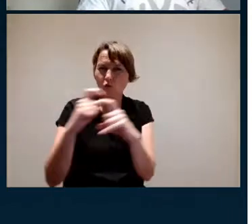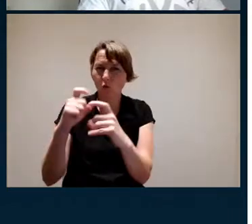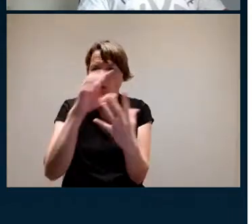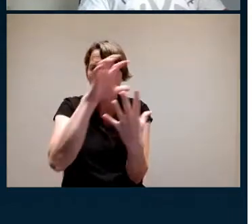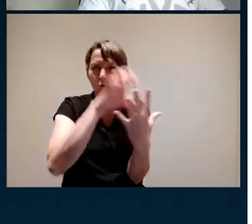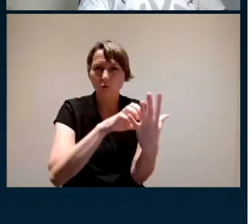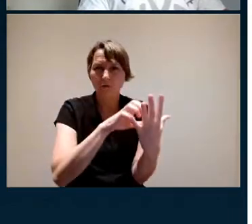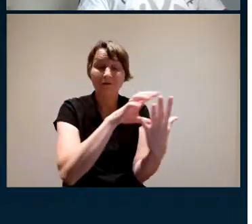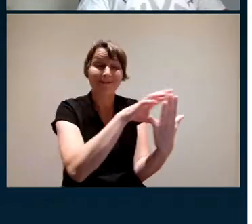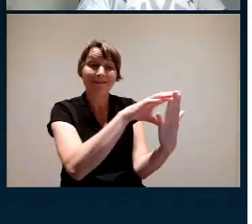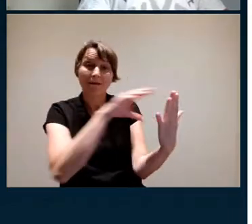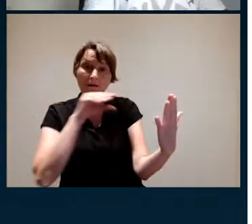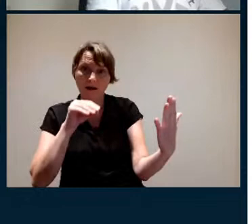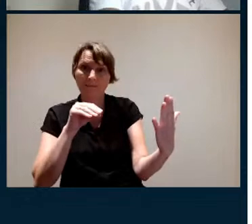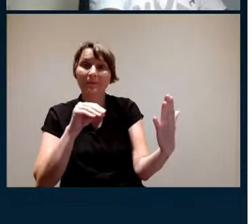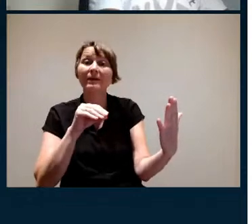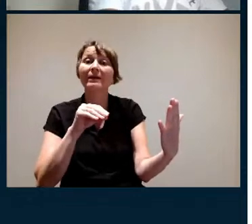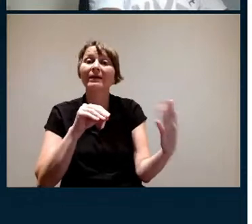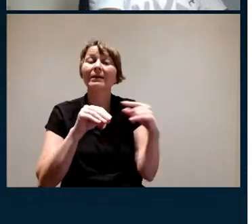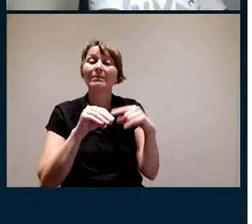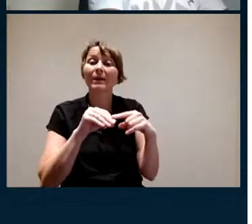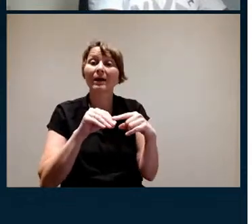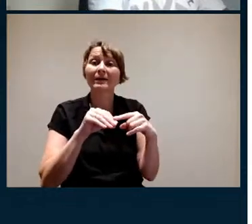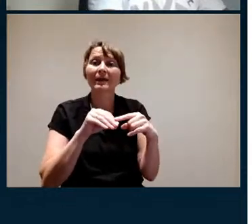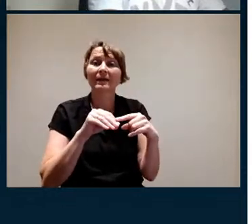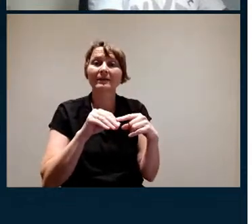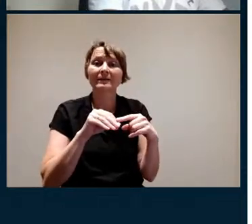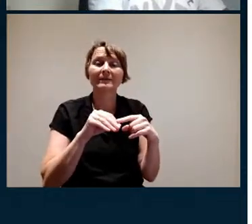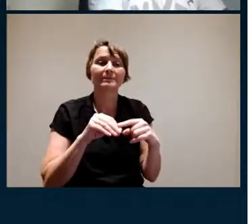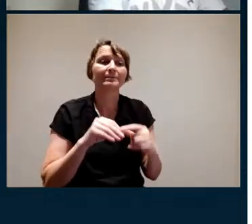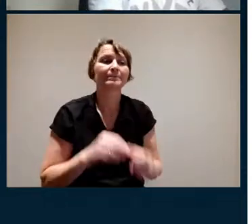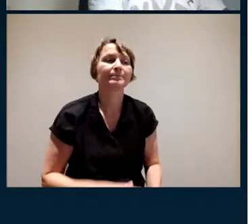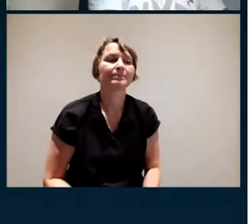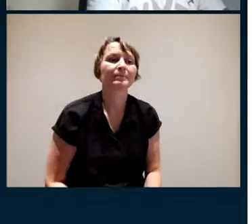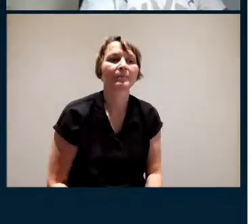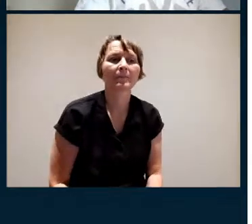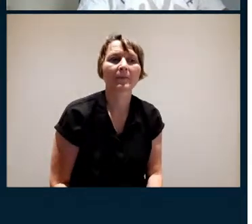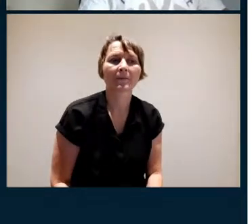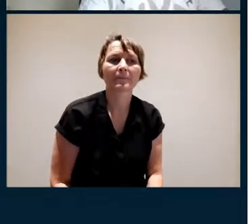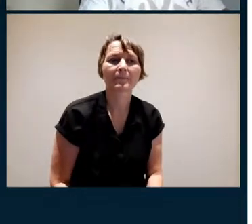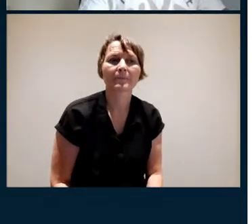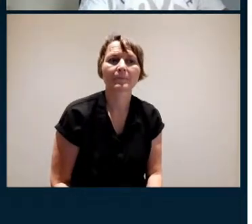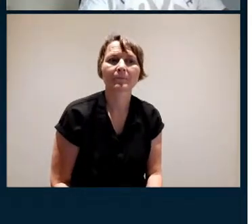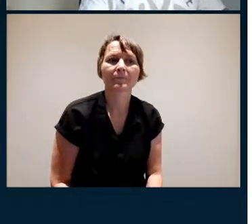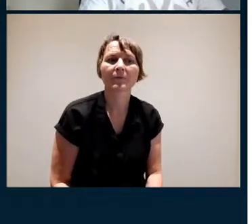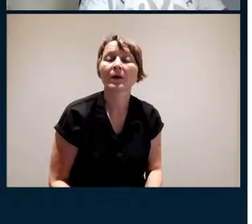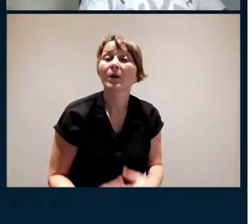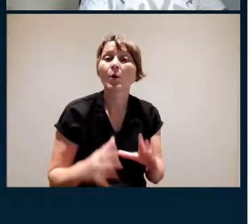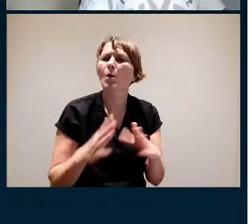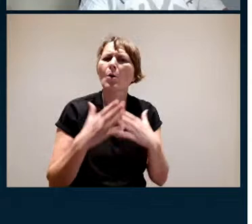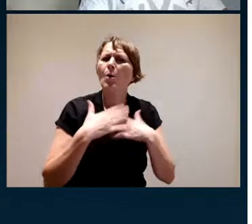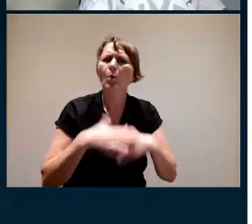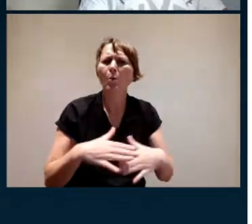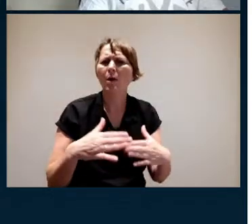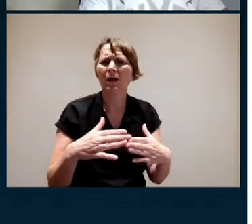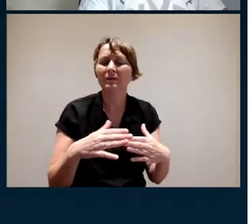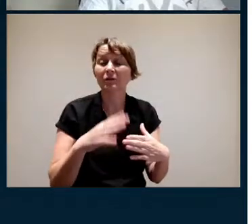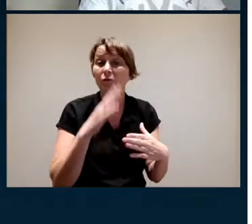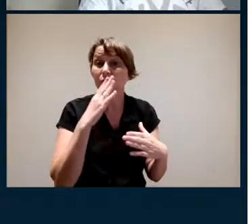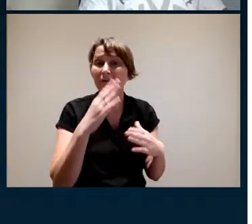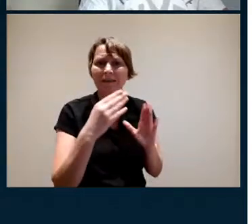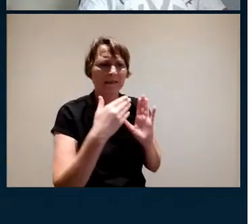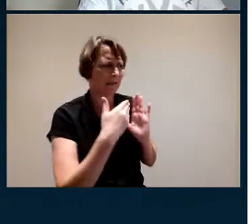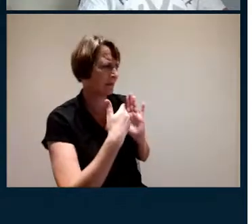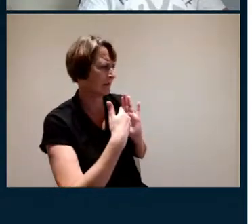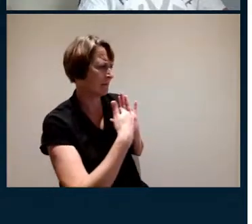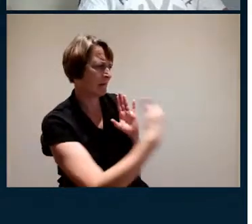too heavy than required. So we don't want such kind of a task where you have PS modules copied over hundreds